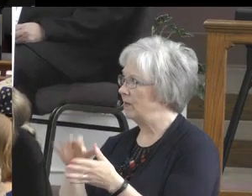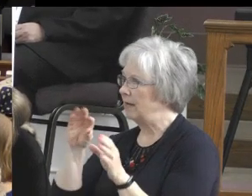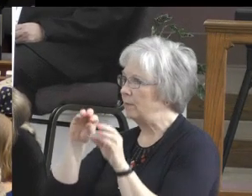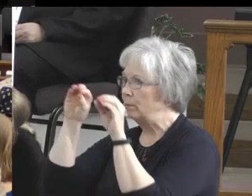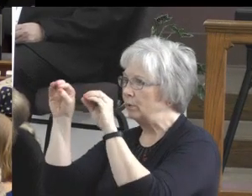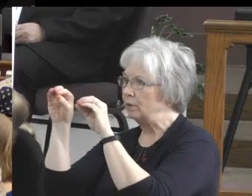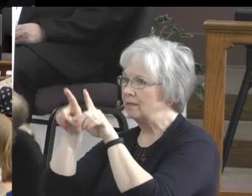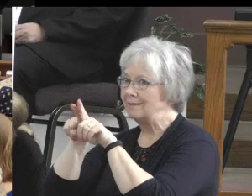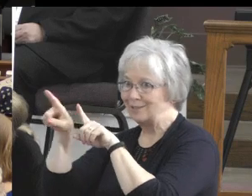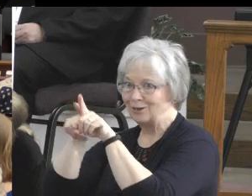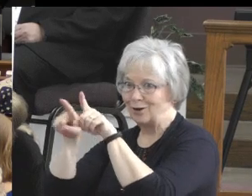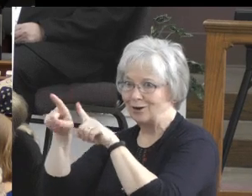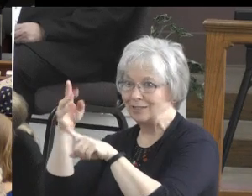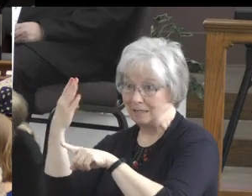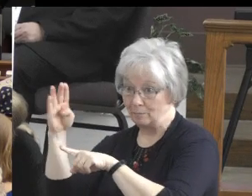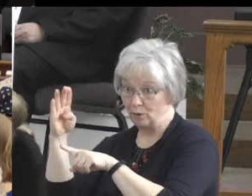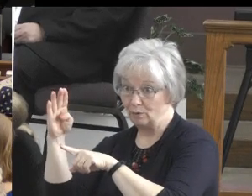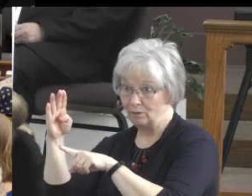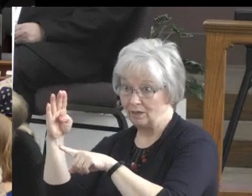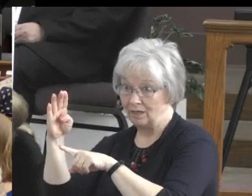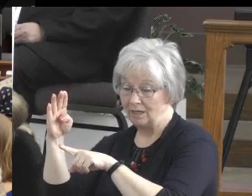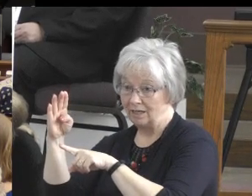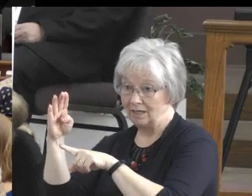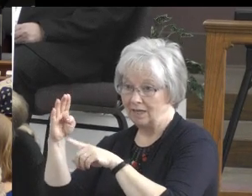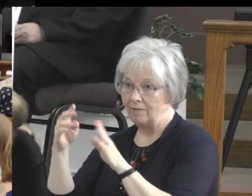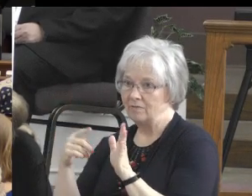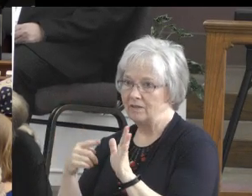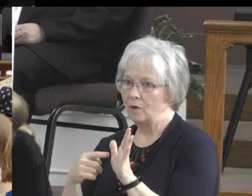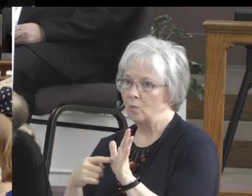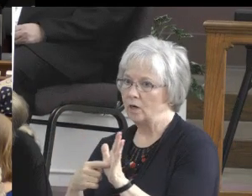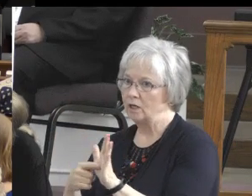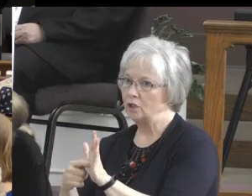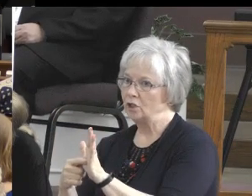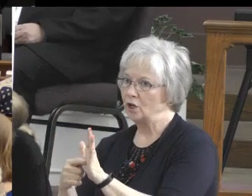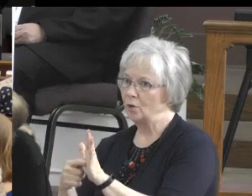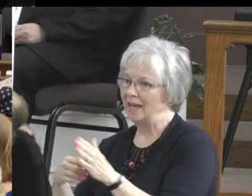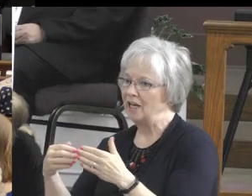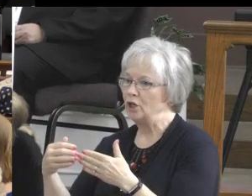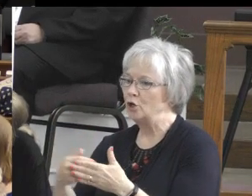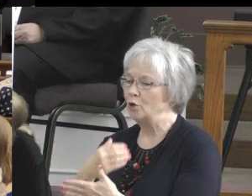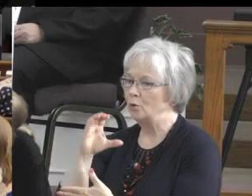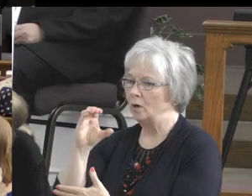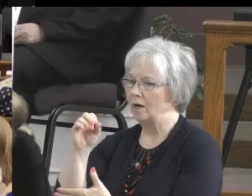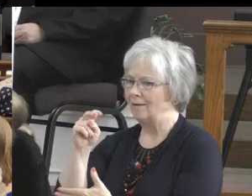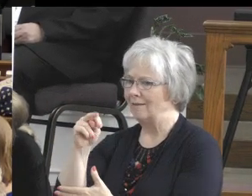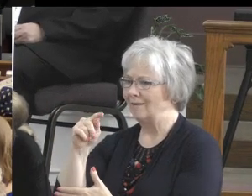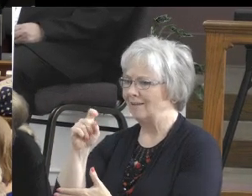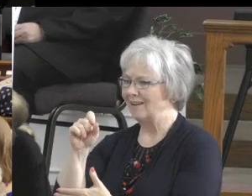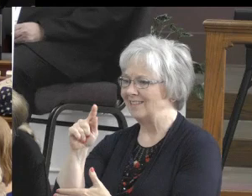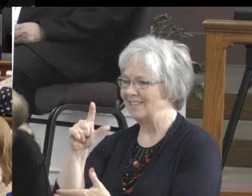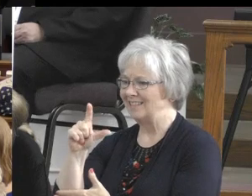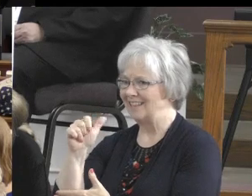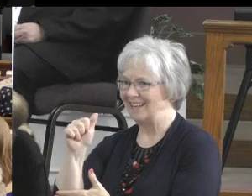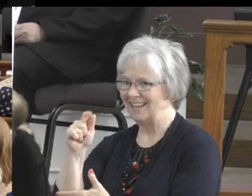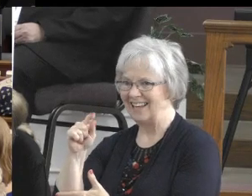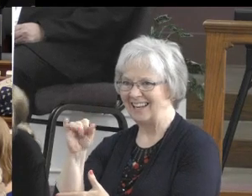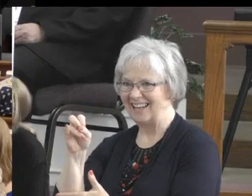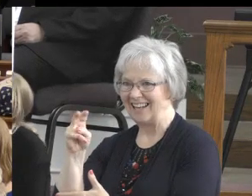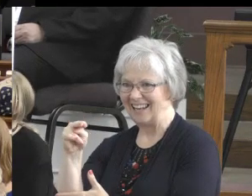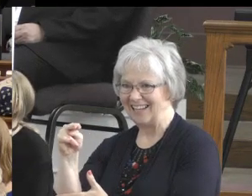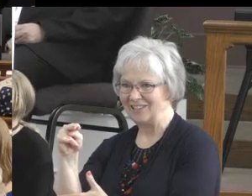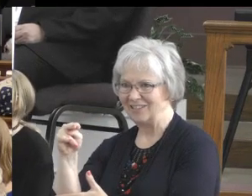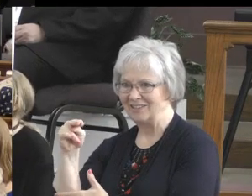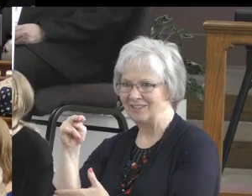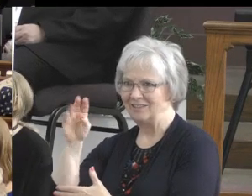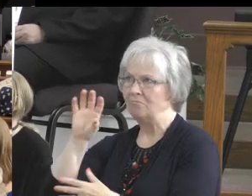blue, they did that to represent a new constellation. Now, oftentimes we refer to a constellation as a setting